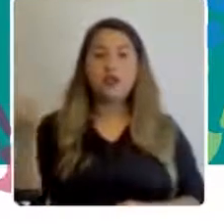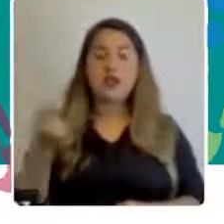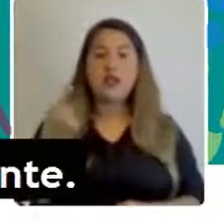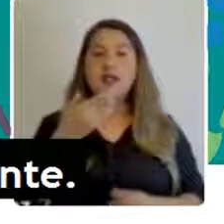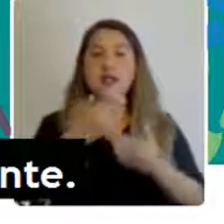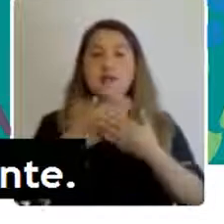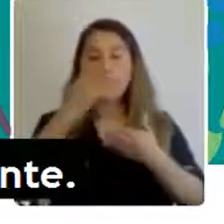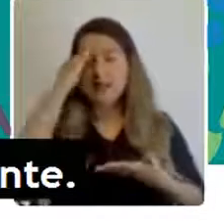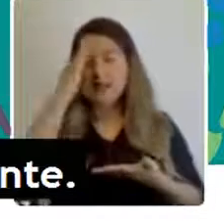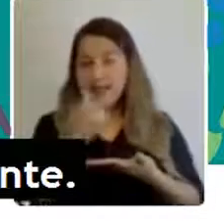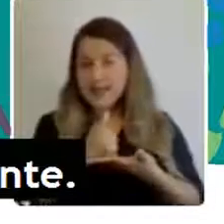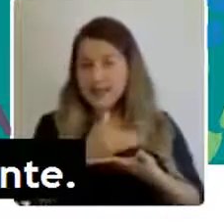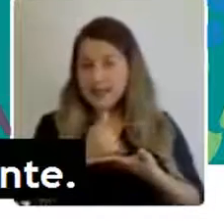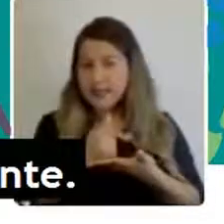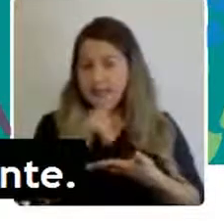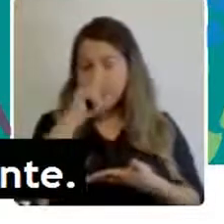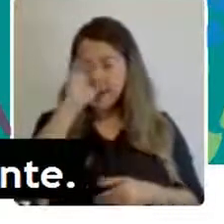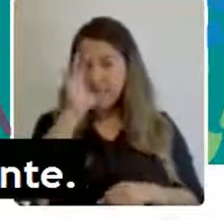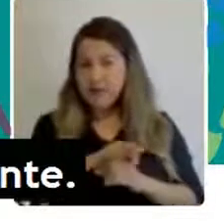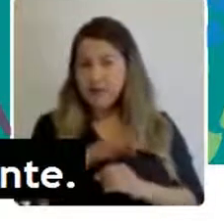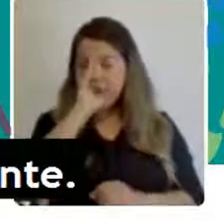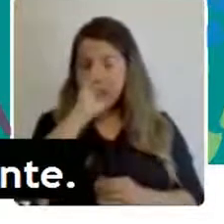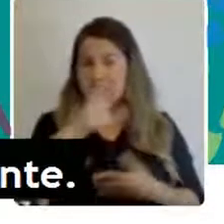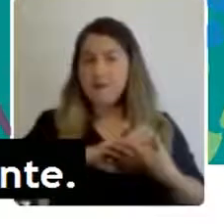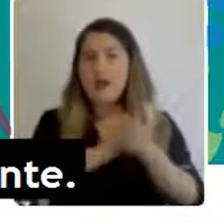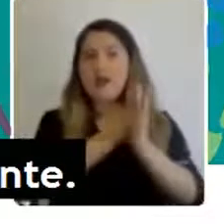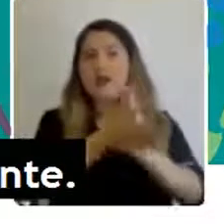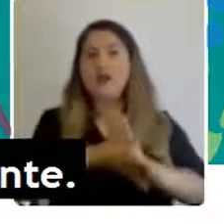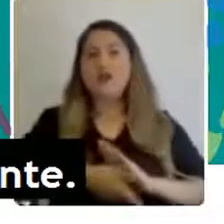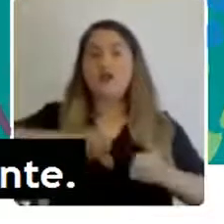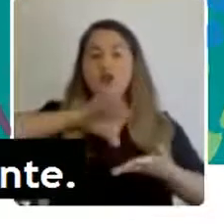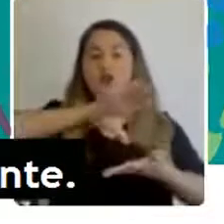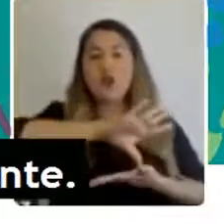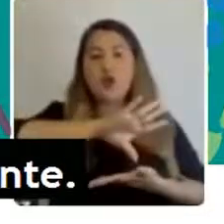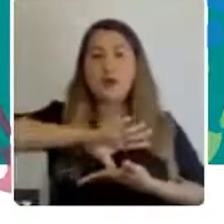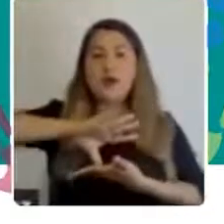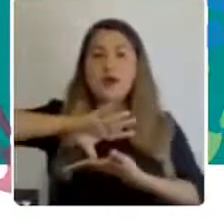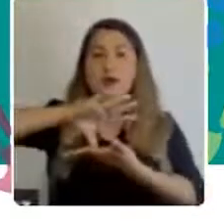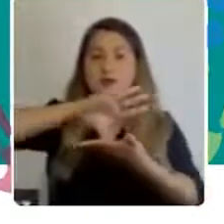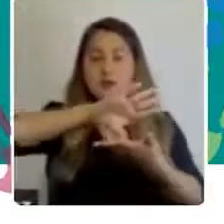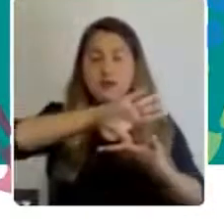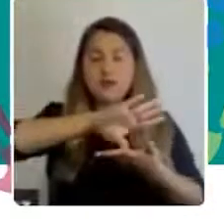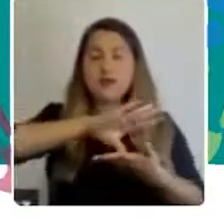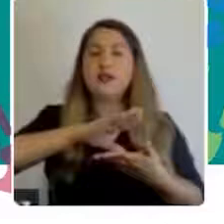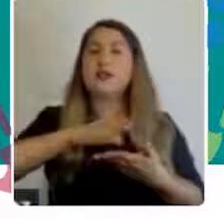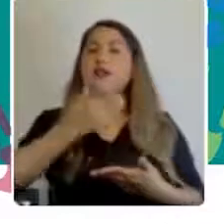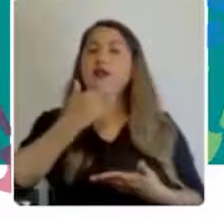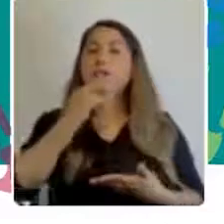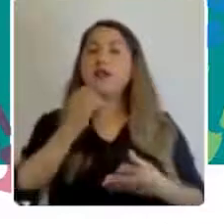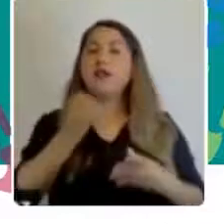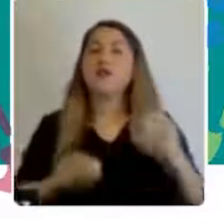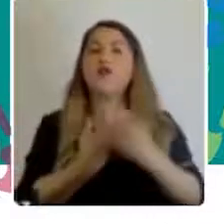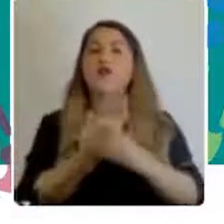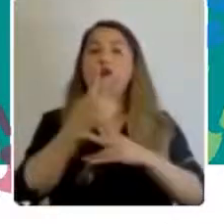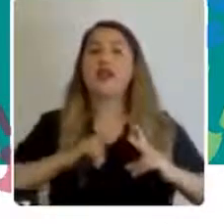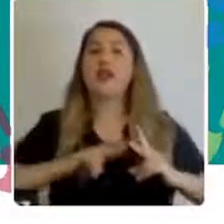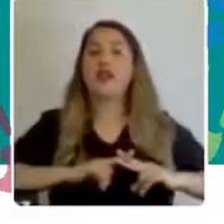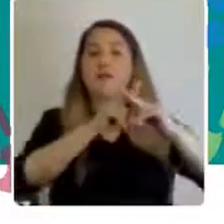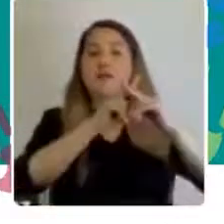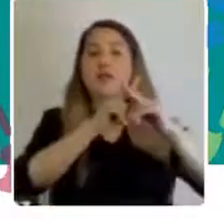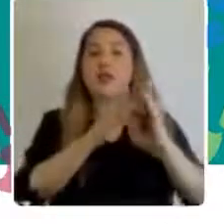And finally, we have a new tool, which is very important, and I will tackle.